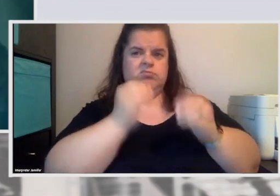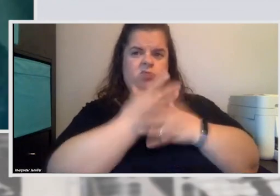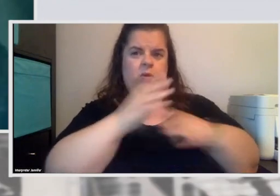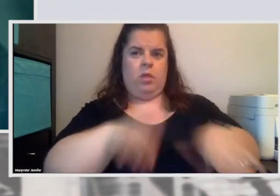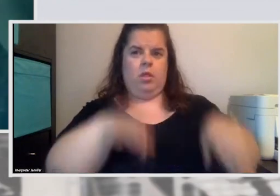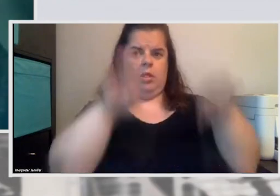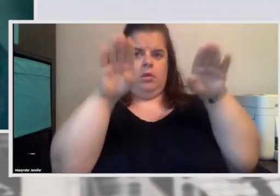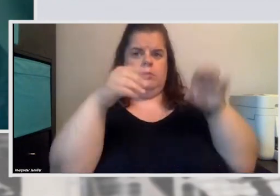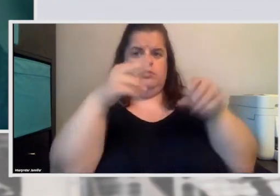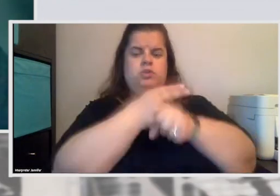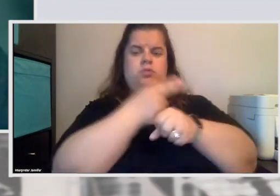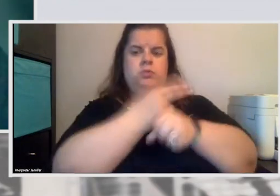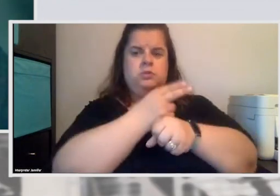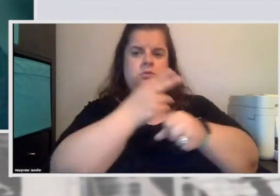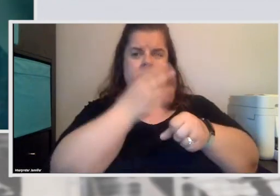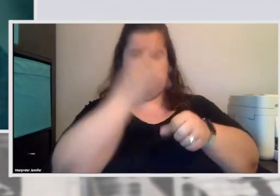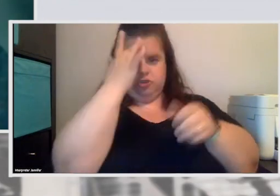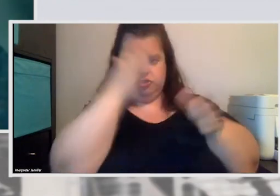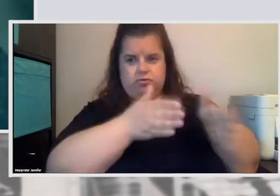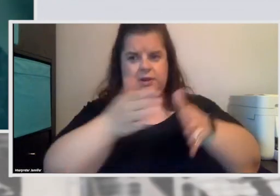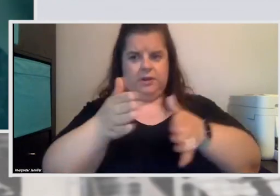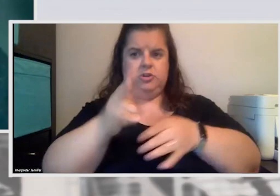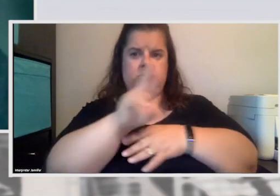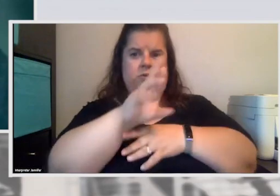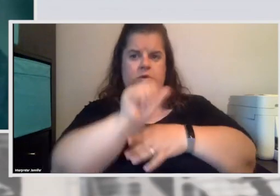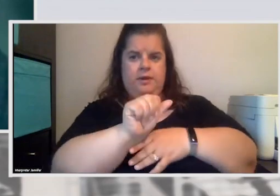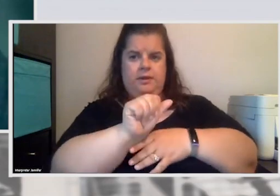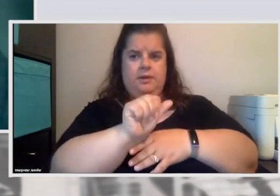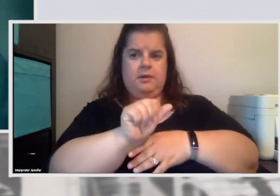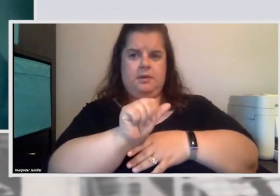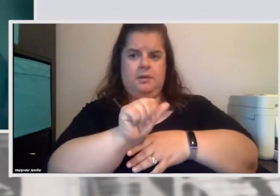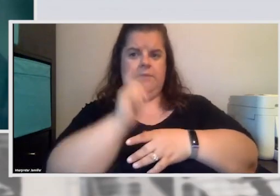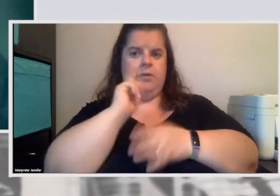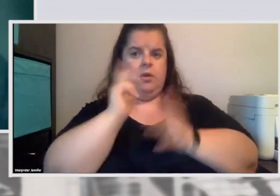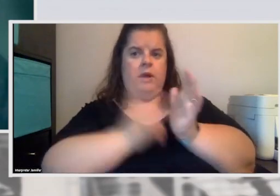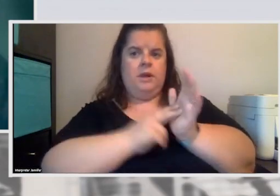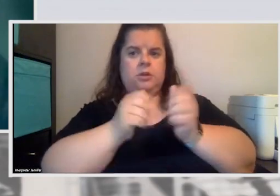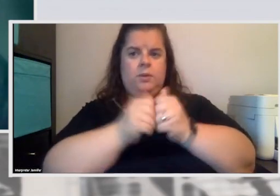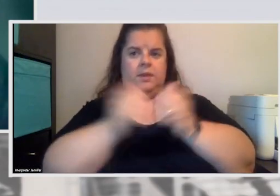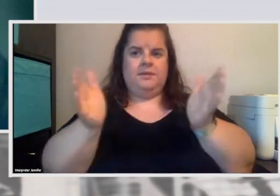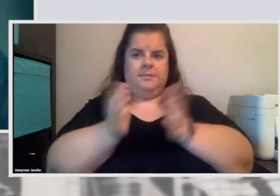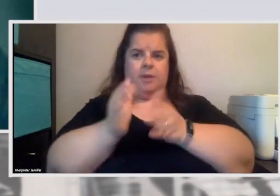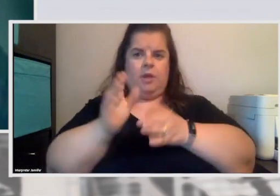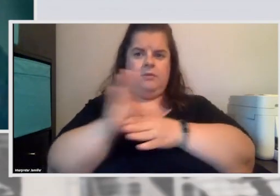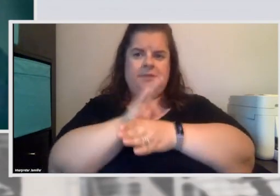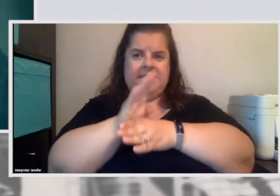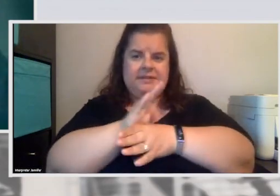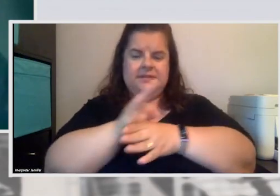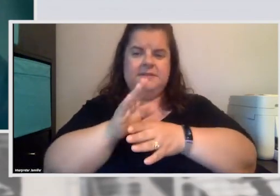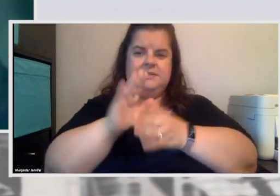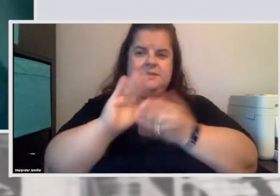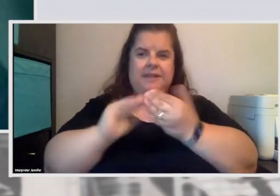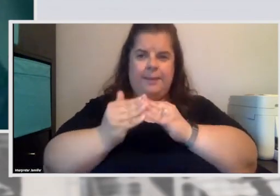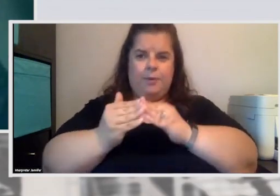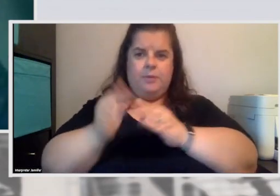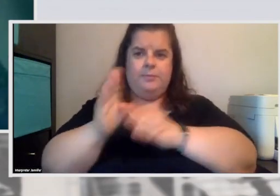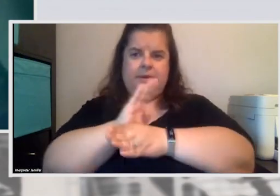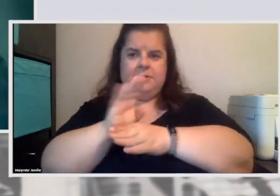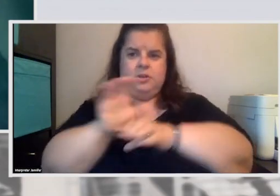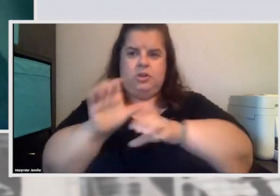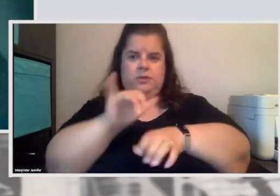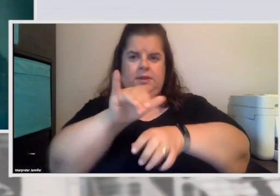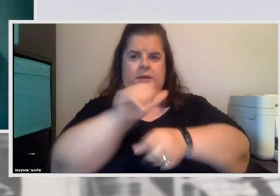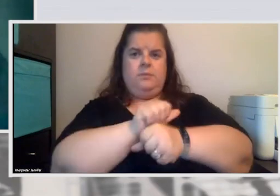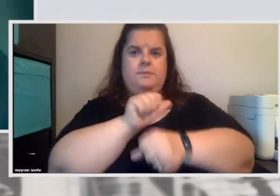same strategies as the URA has in contracting with small neighborhood-based businesses to do that work. And